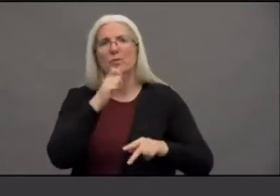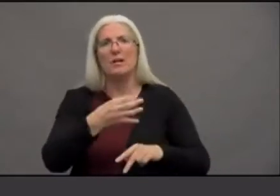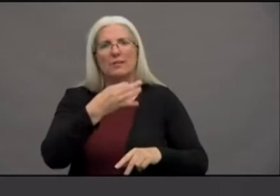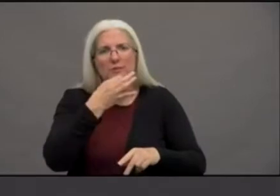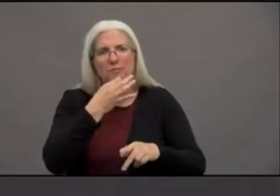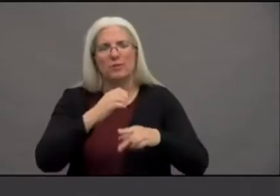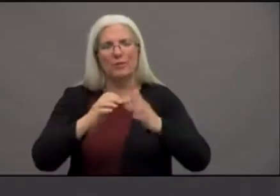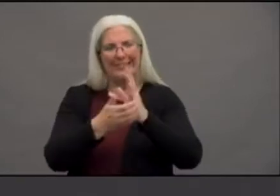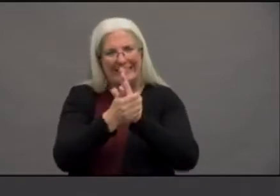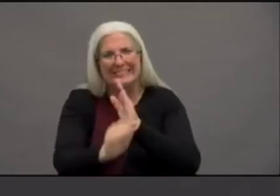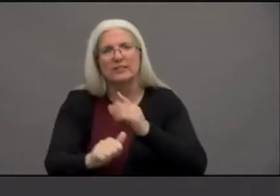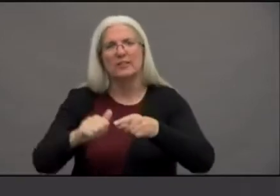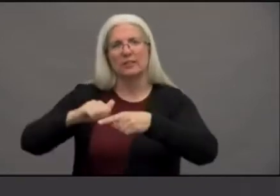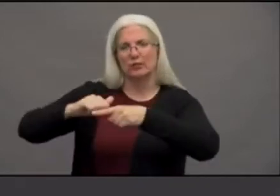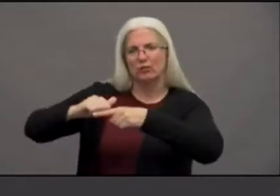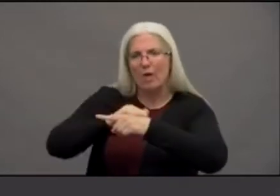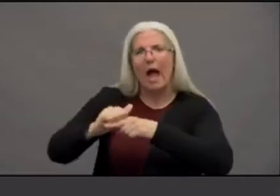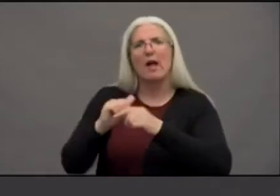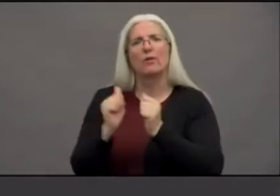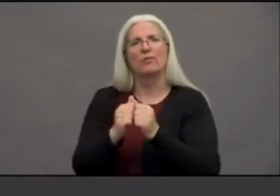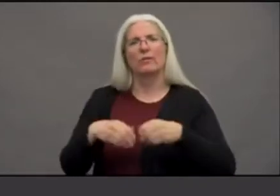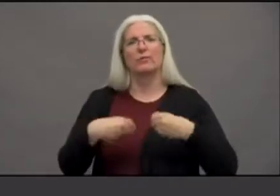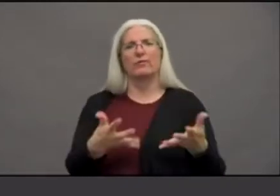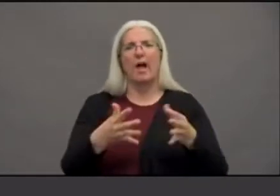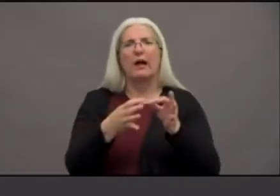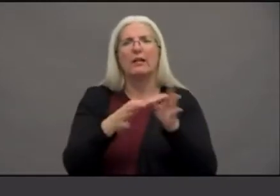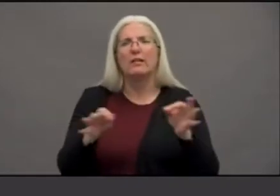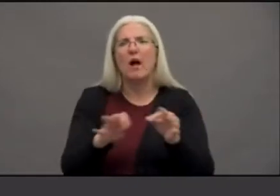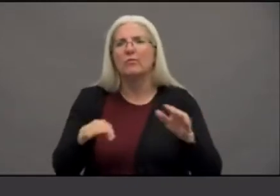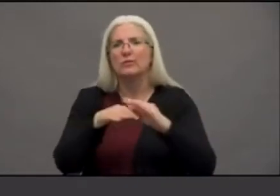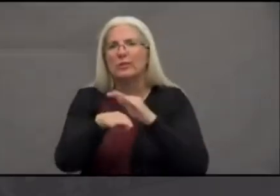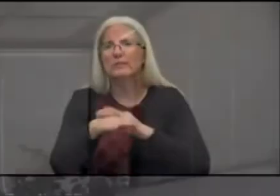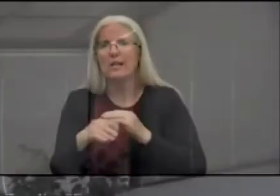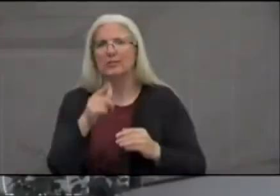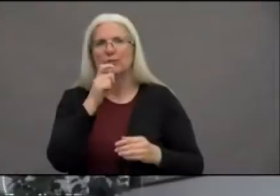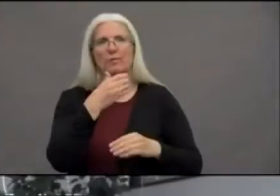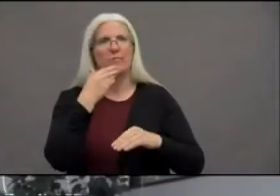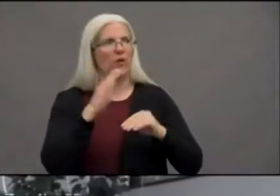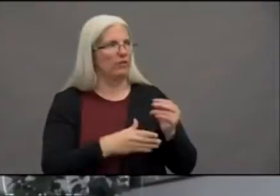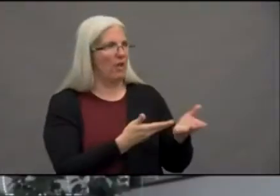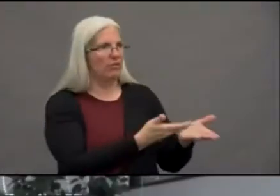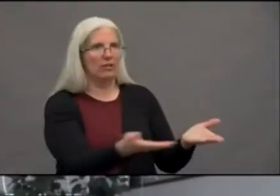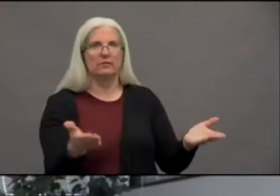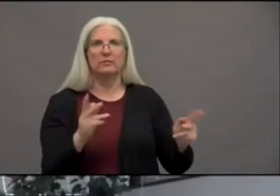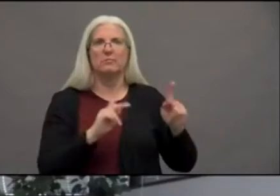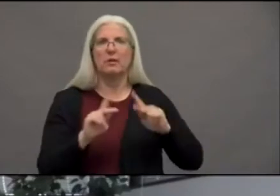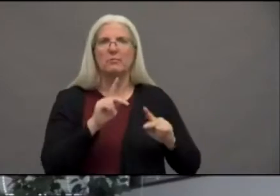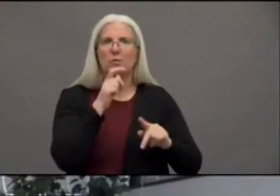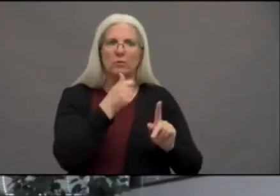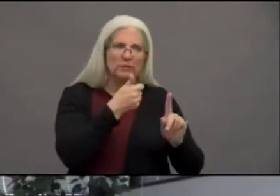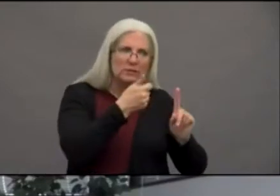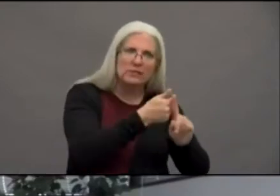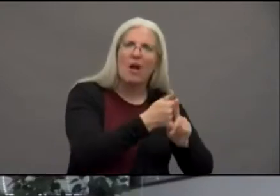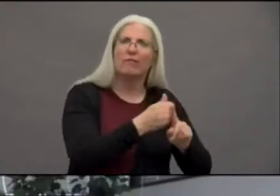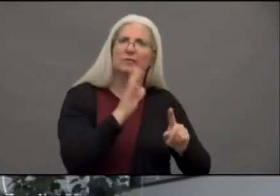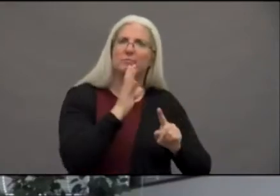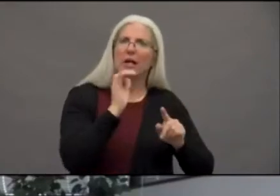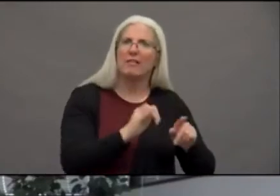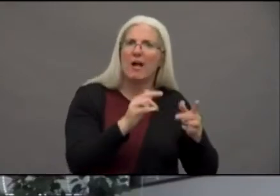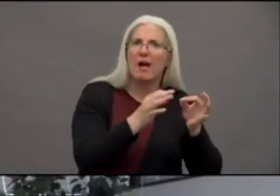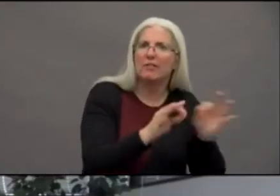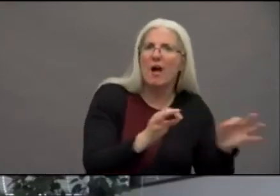both personal and professional, and they are now, who better than they to be the ambassadors of our messaging in our